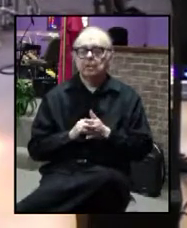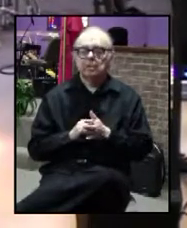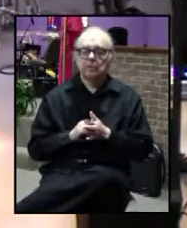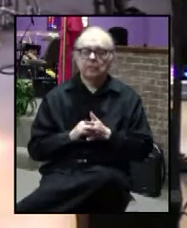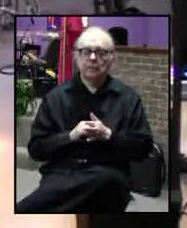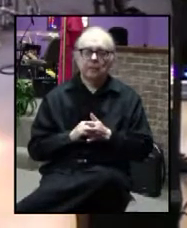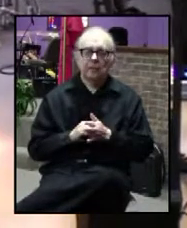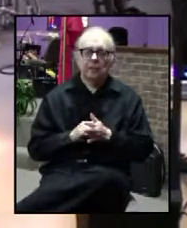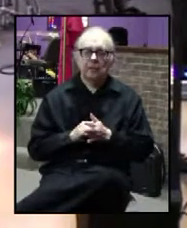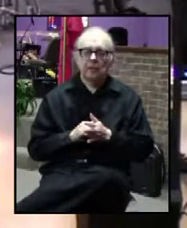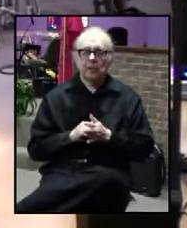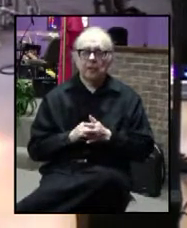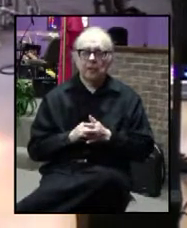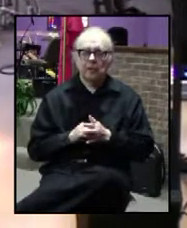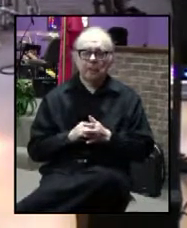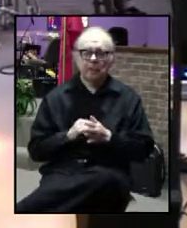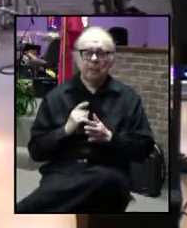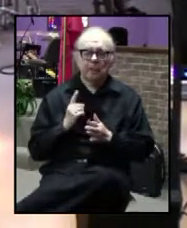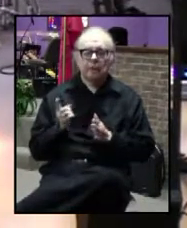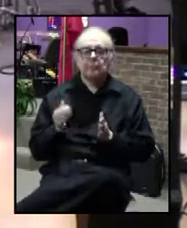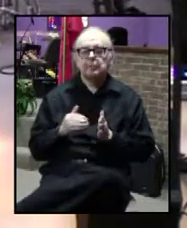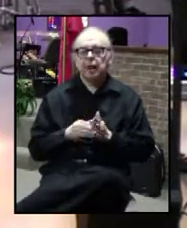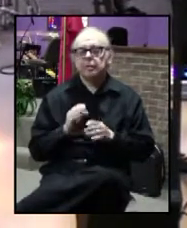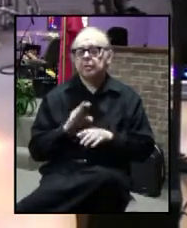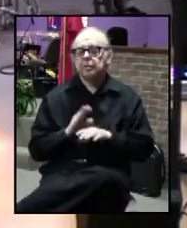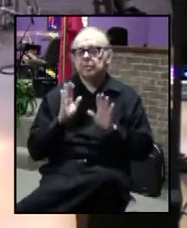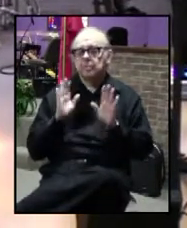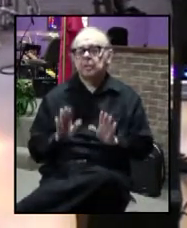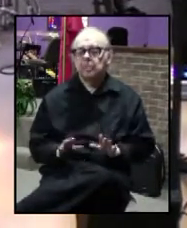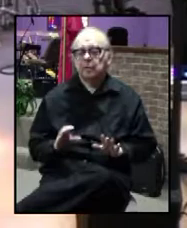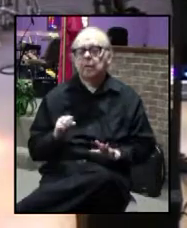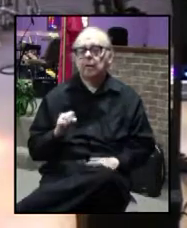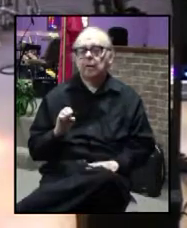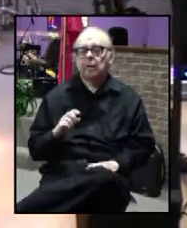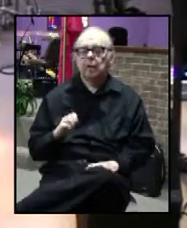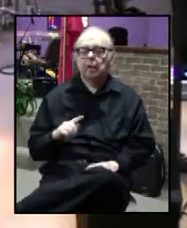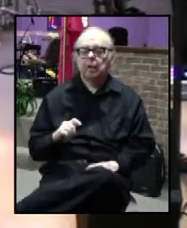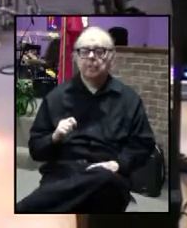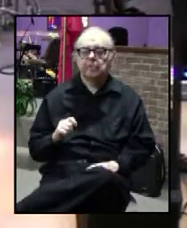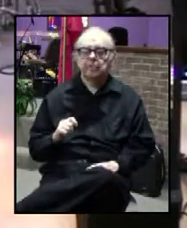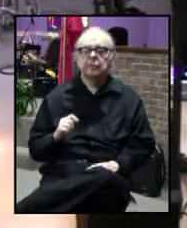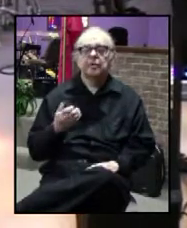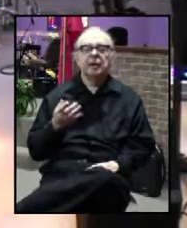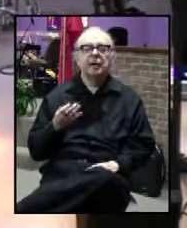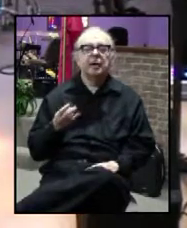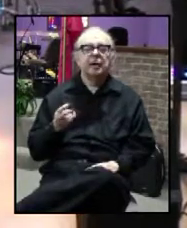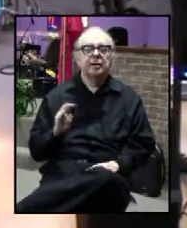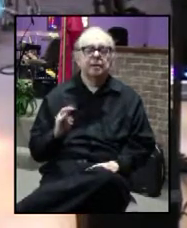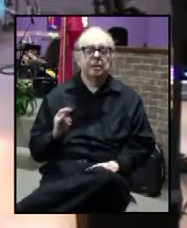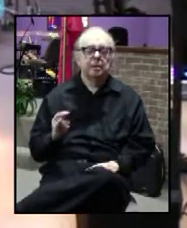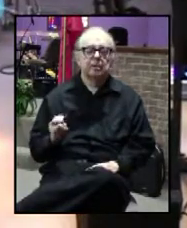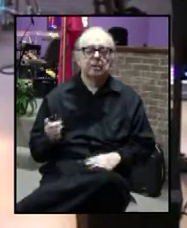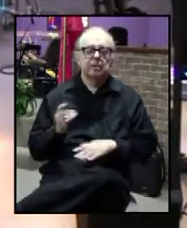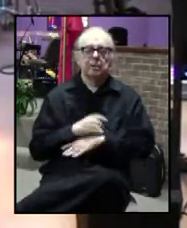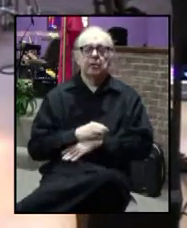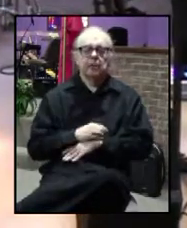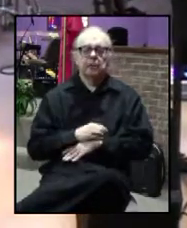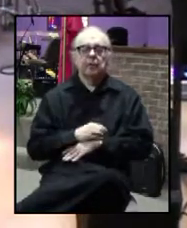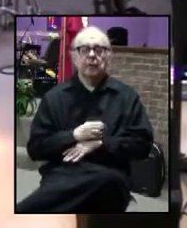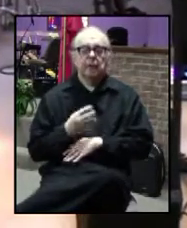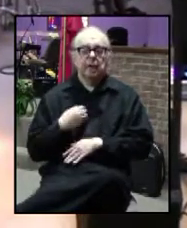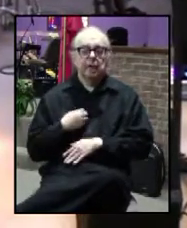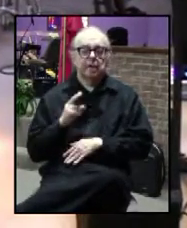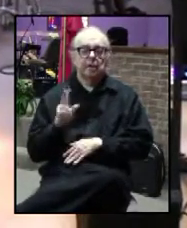for Back to Church Sunday on September the 17th, I believe it was. On that day, we had 27